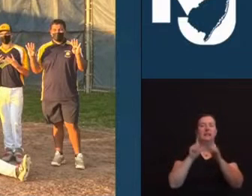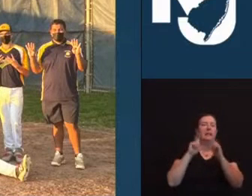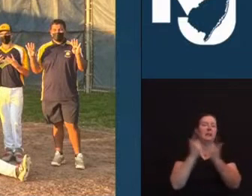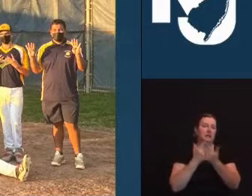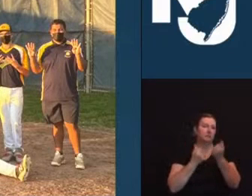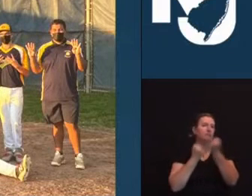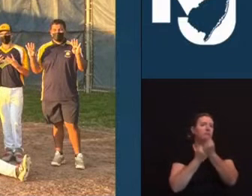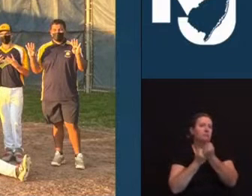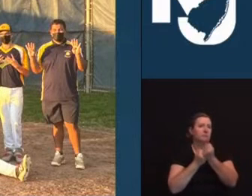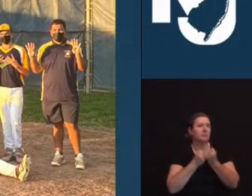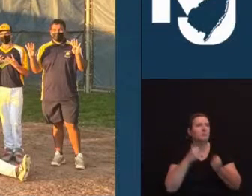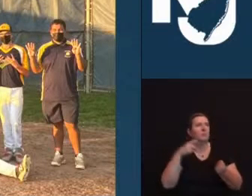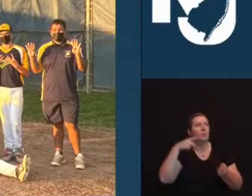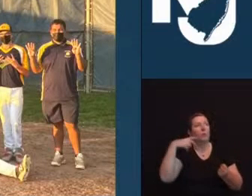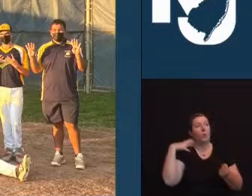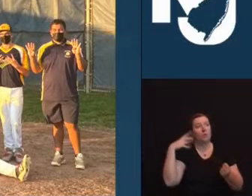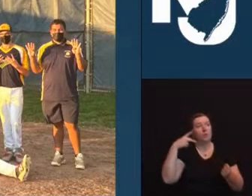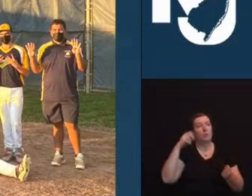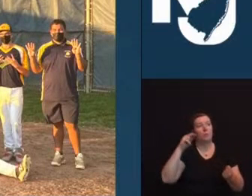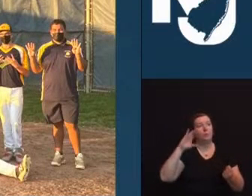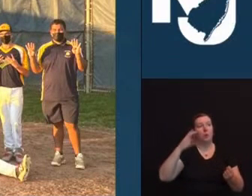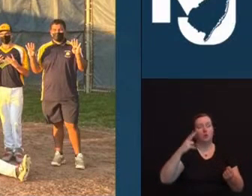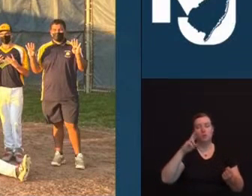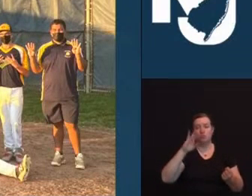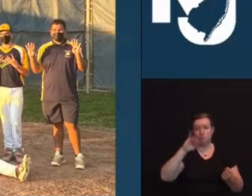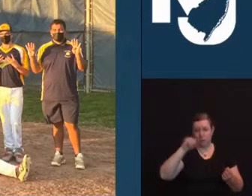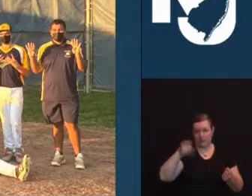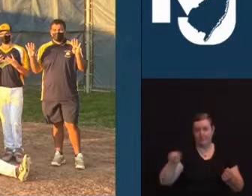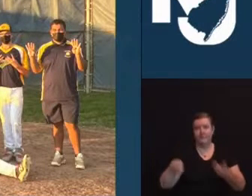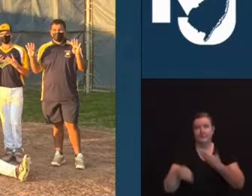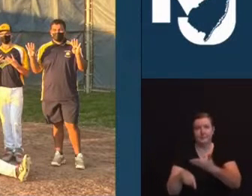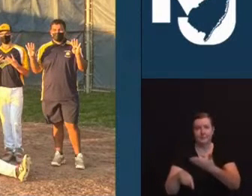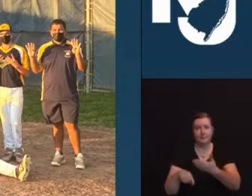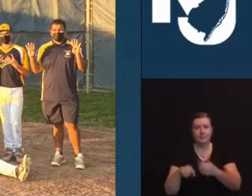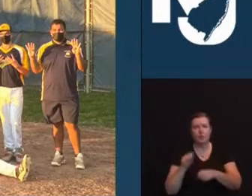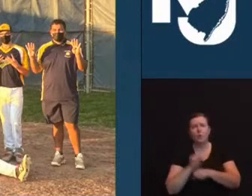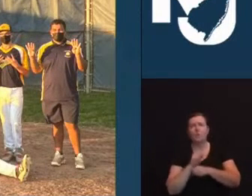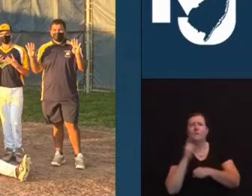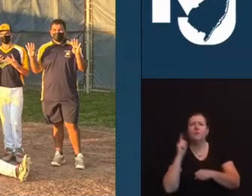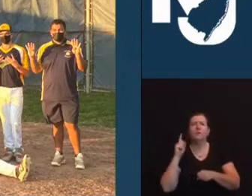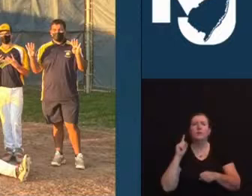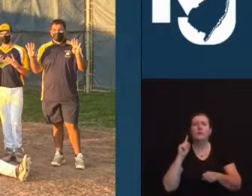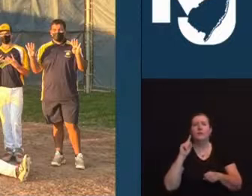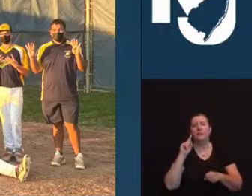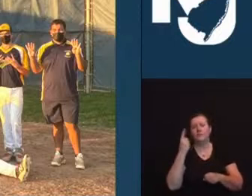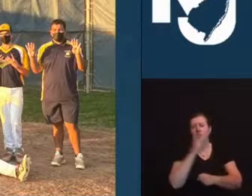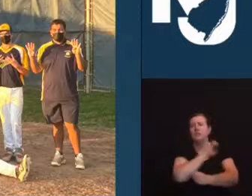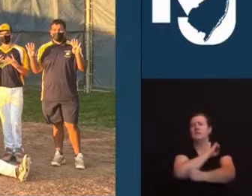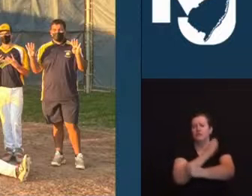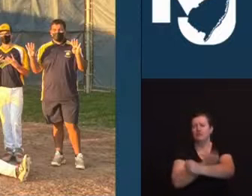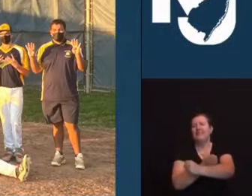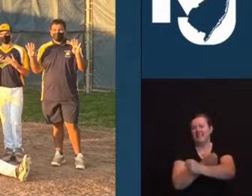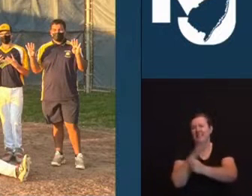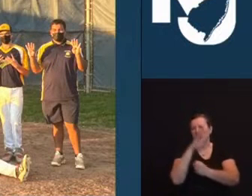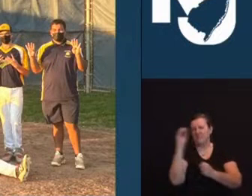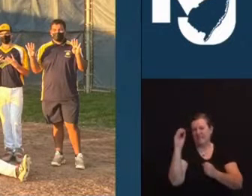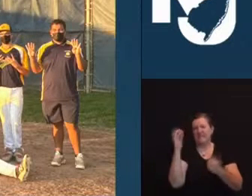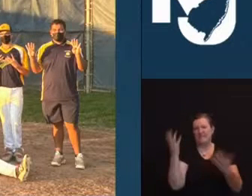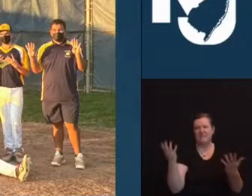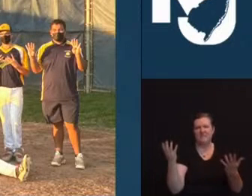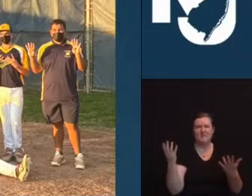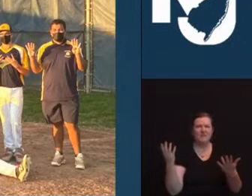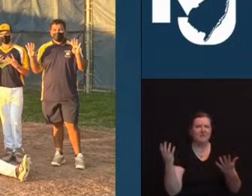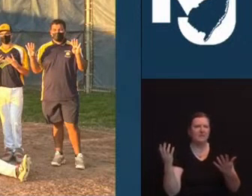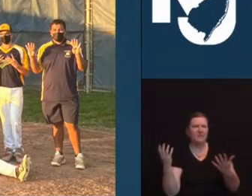job, Ponch worked for First Energy, but it was on the battlefield where he created his, on the ball field, where